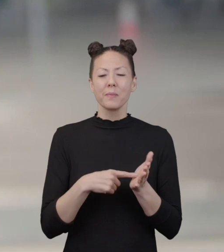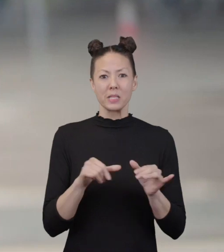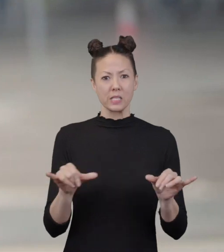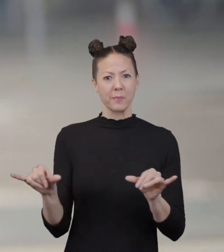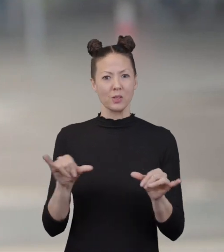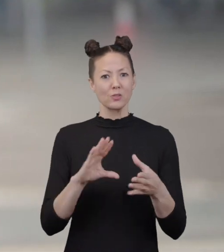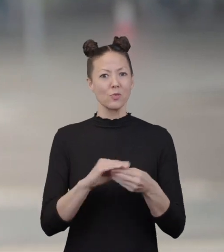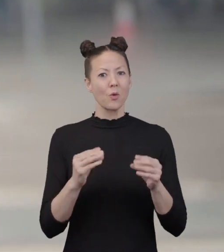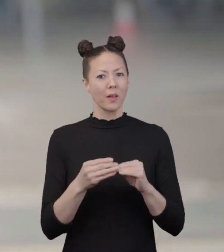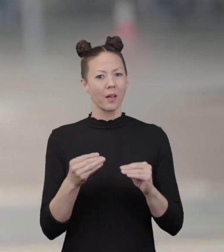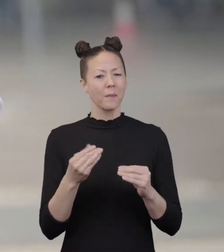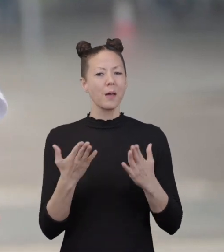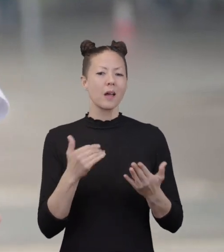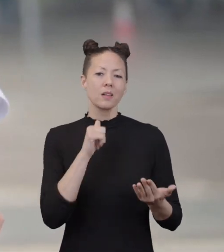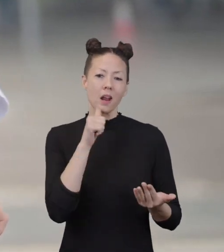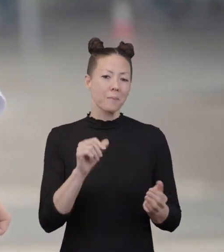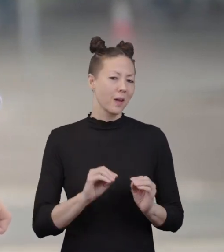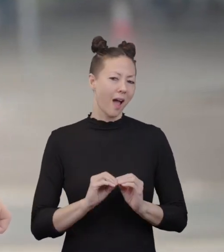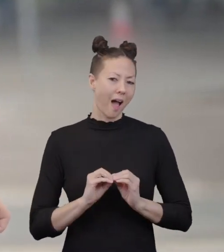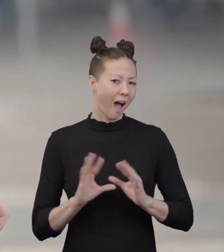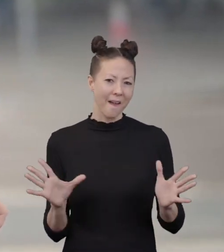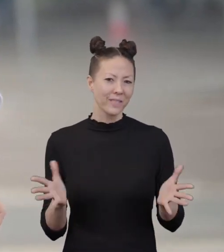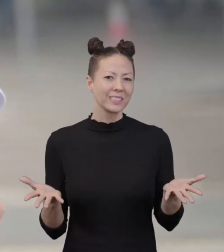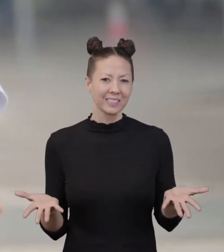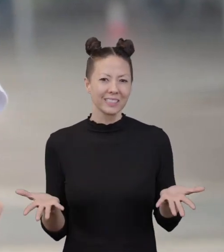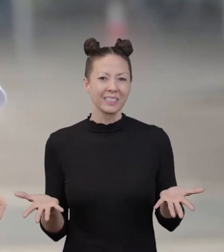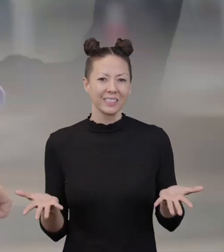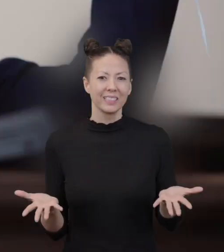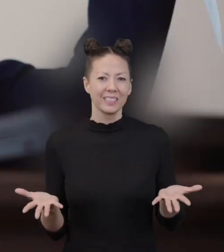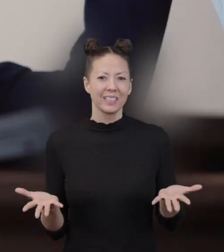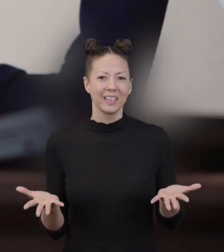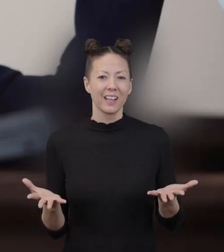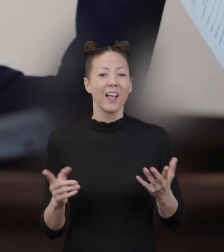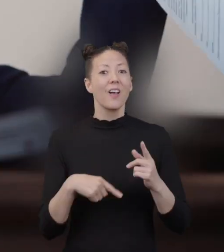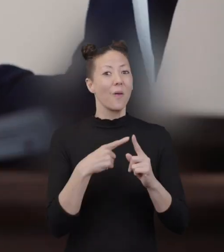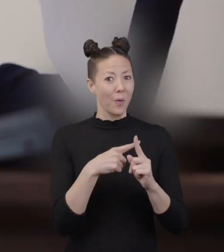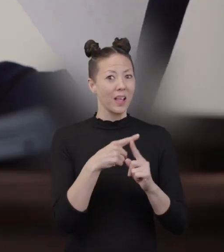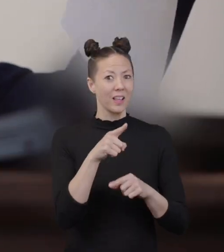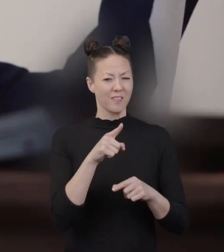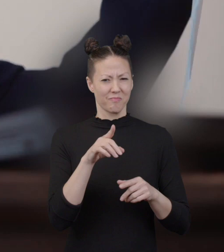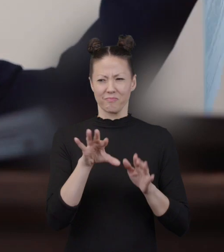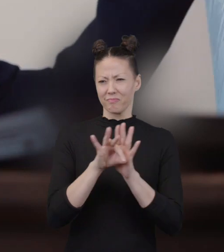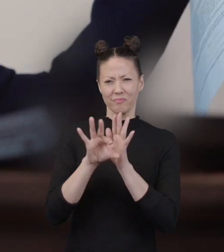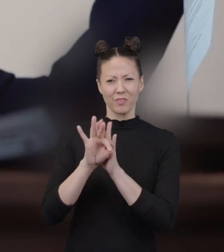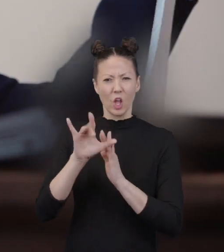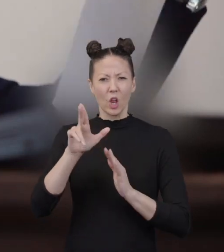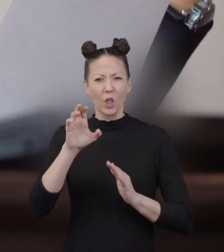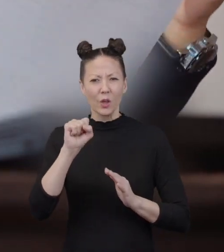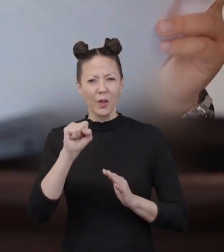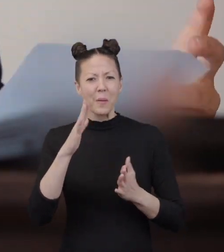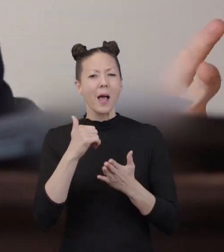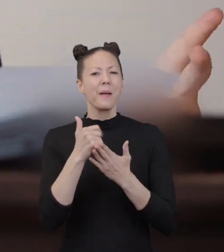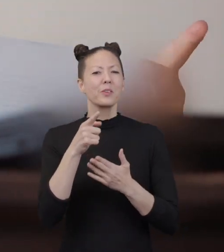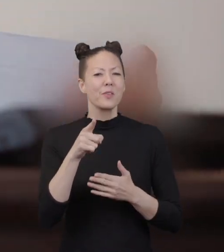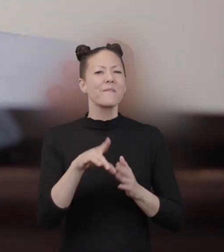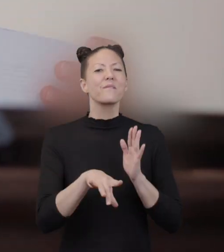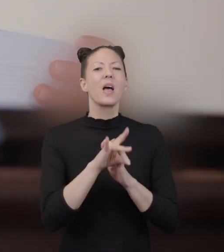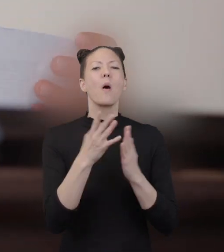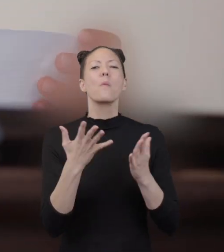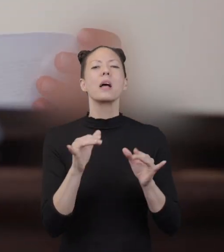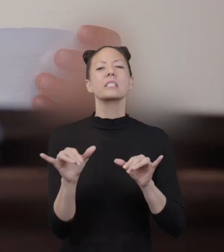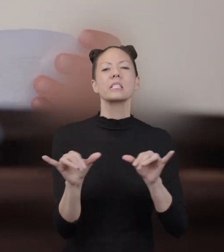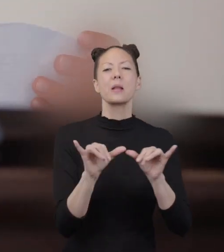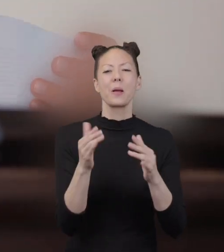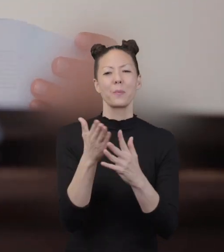Sometimes the similarities in a story might not be obvious. That's when different clues in each story can help you find the